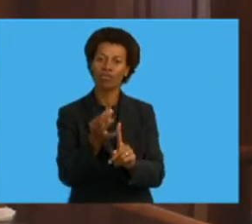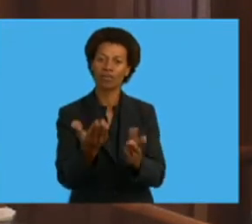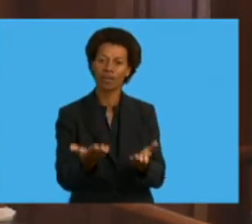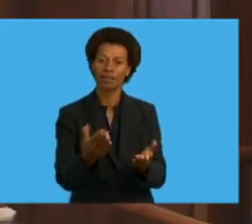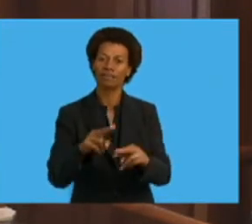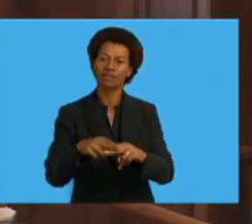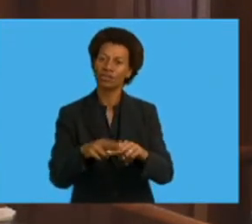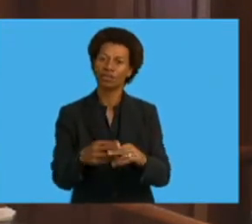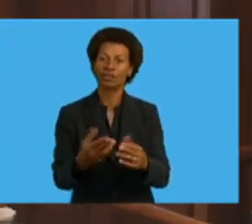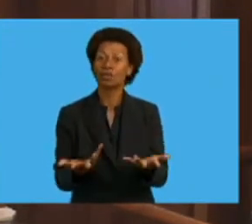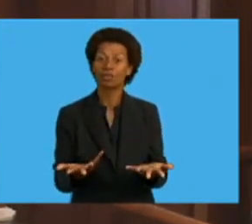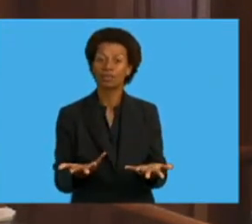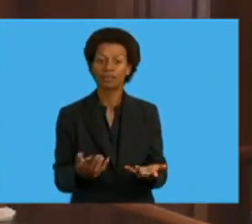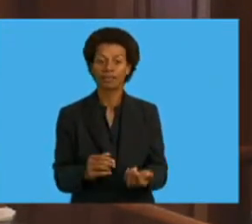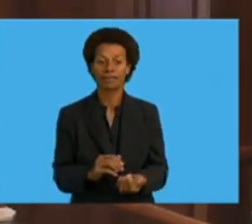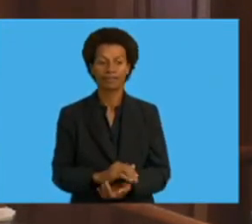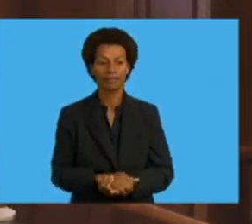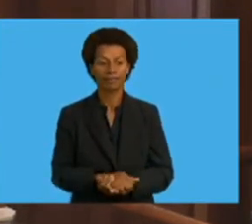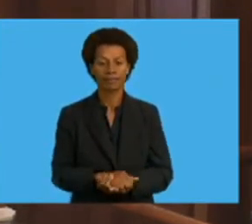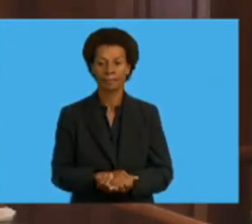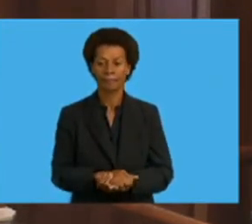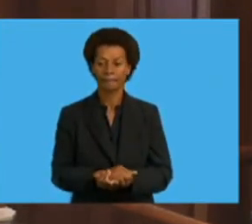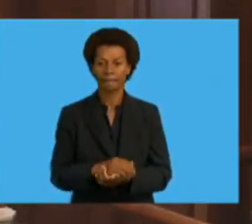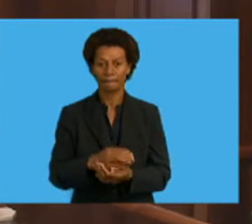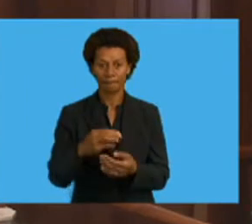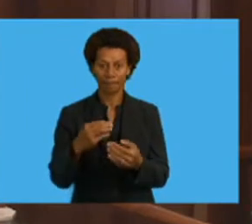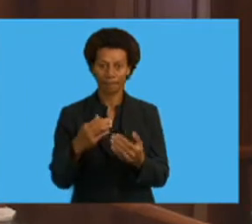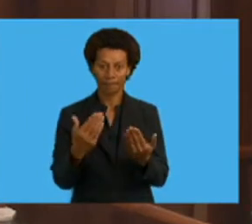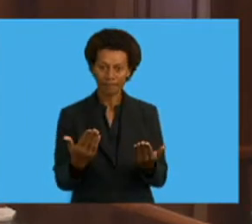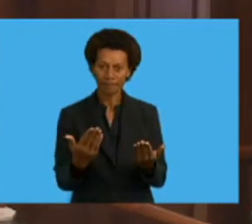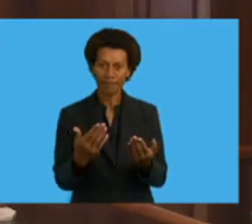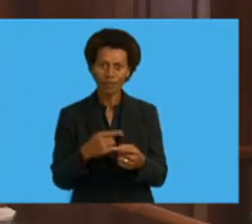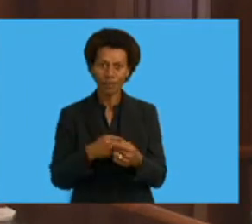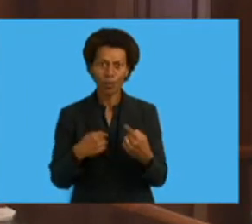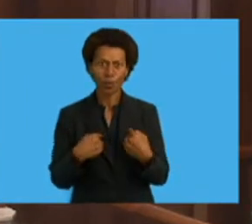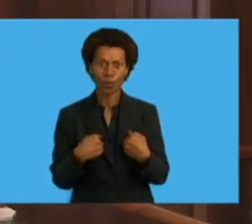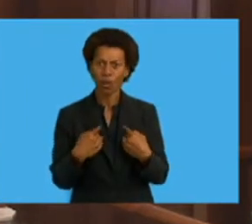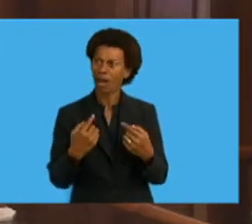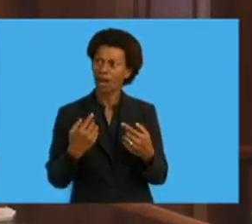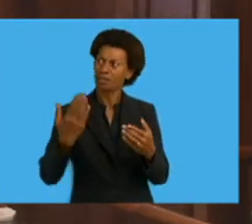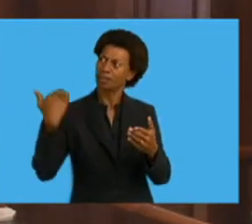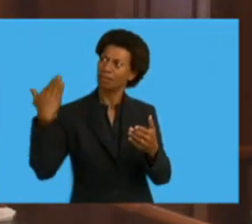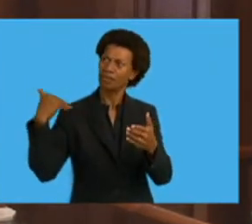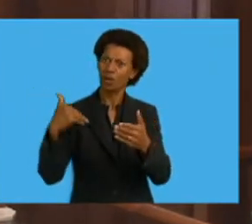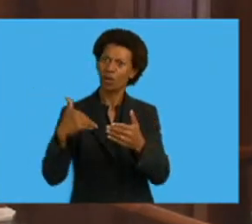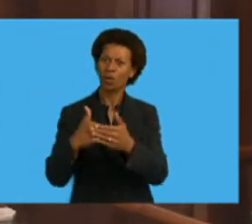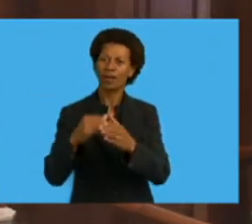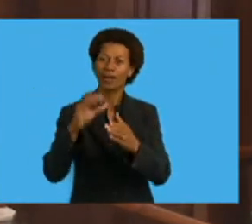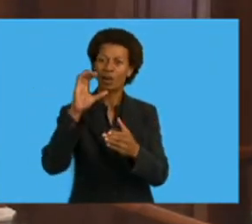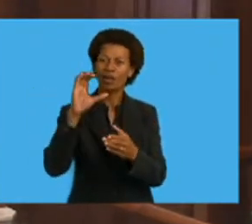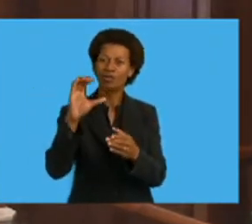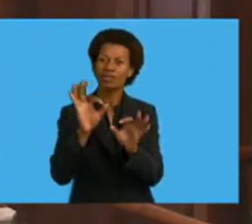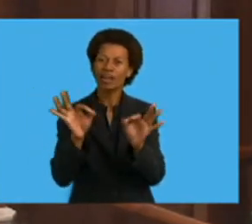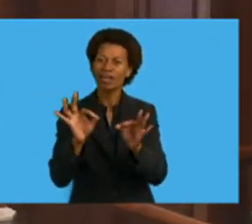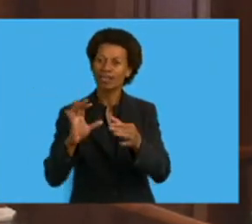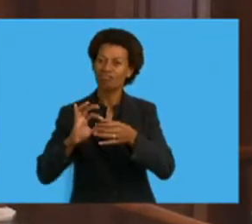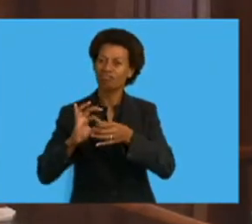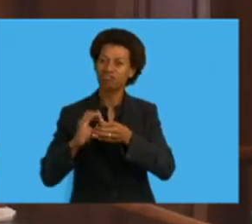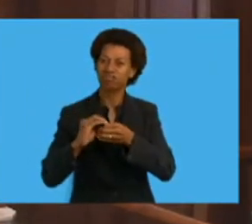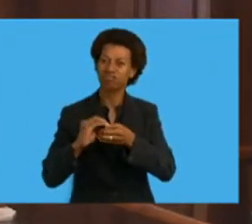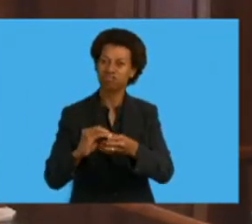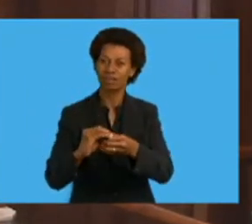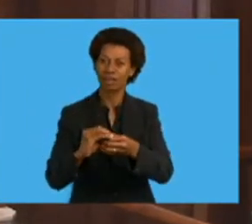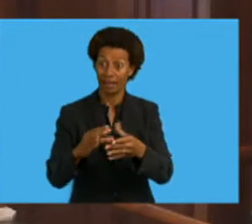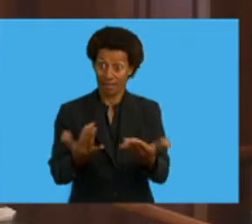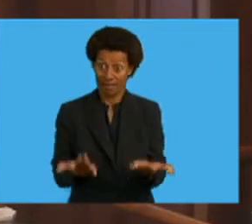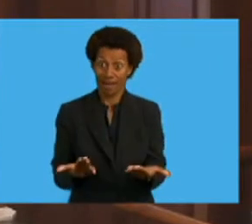Madam Speaker, we have united our country after decades of uncertainty and turmoil. We have given